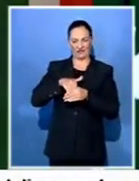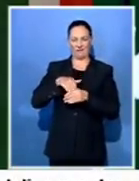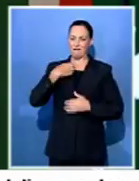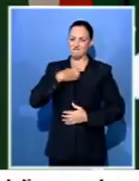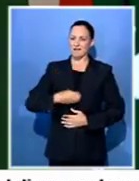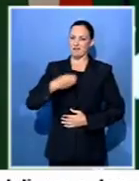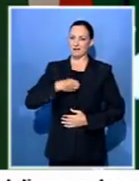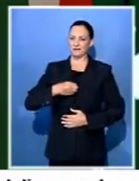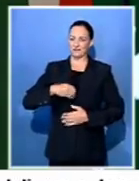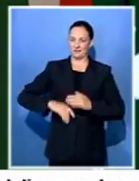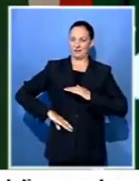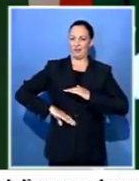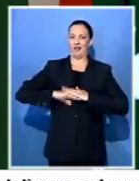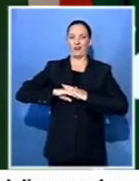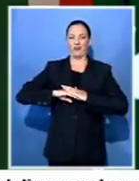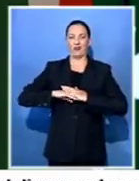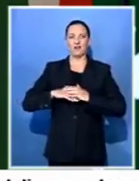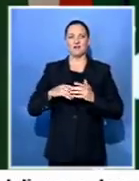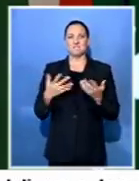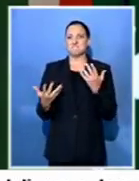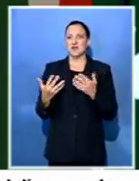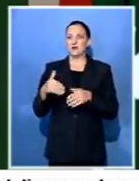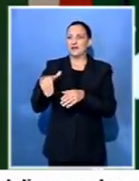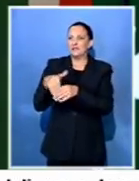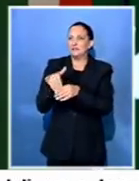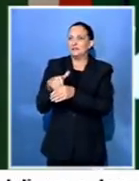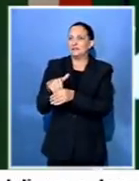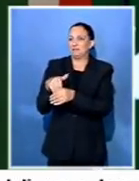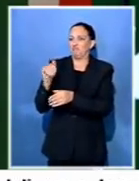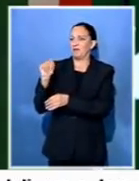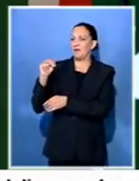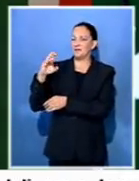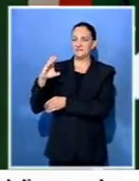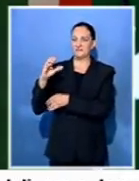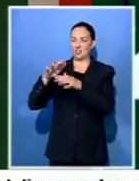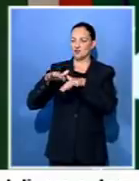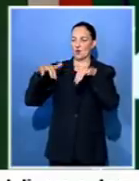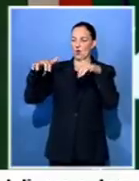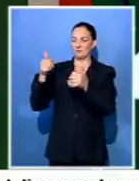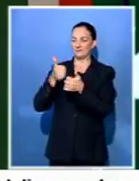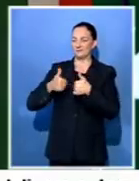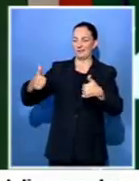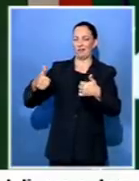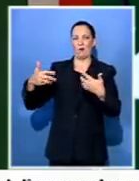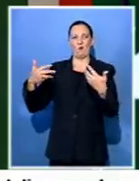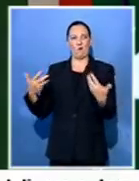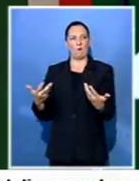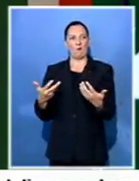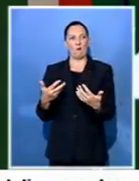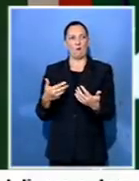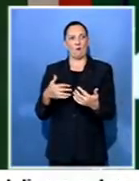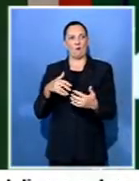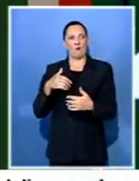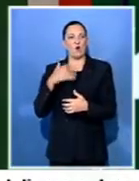character. Whether he was sitting in the National Executive Committee of his movement, the African